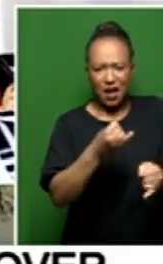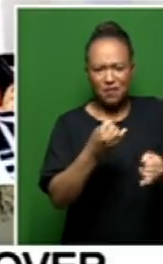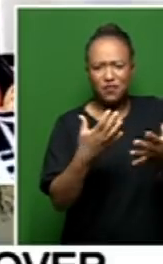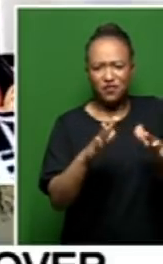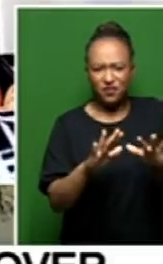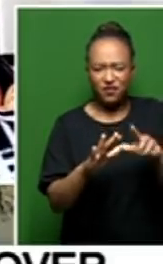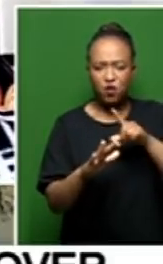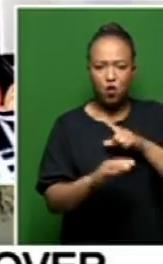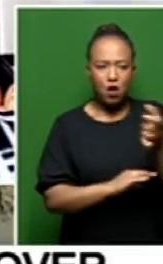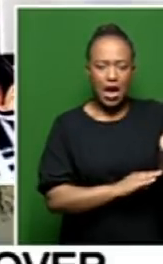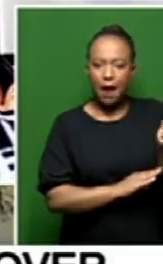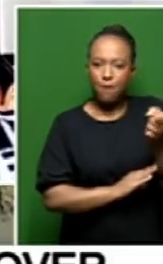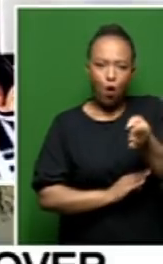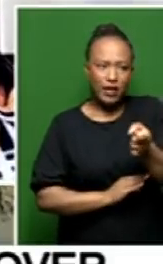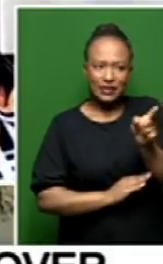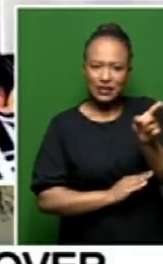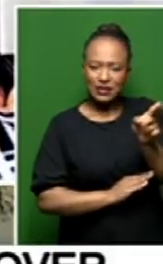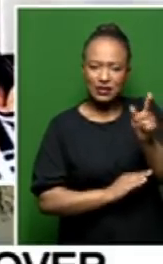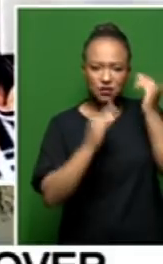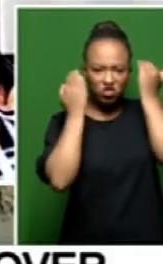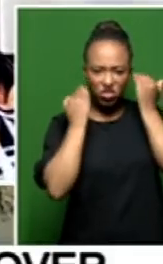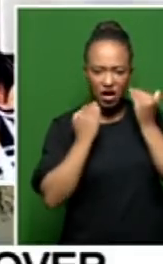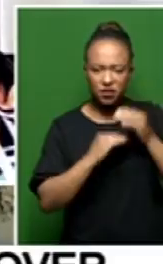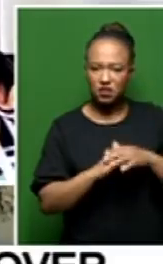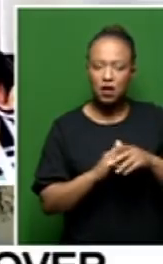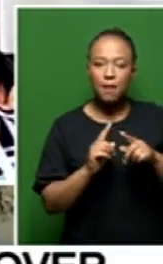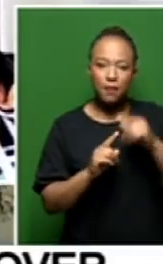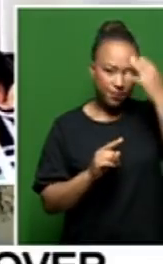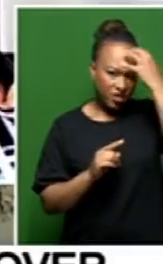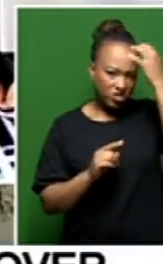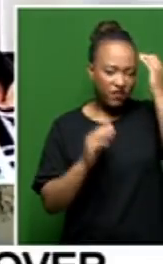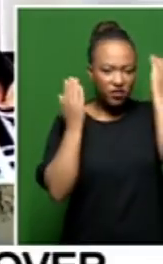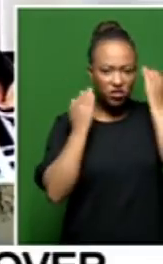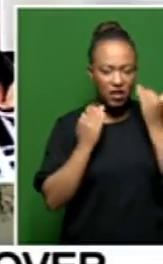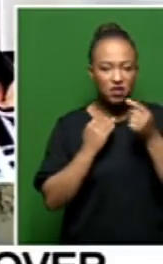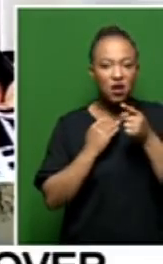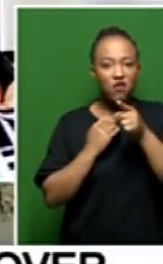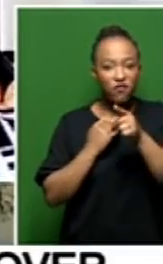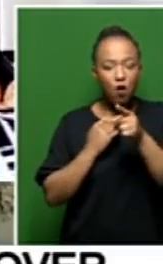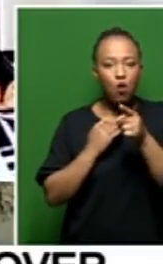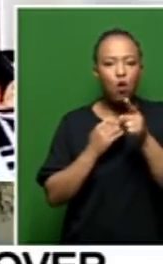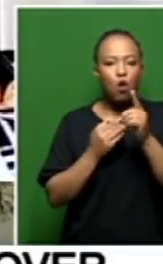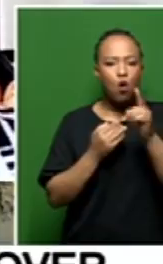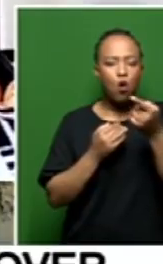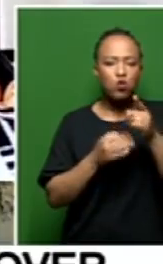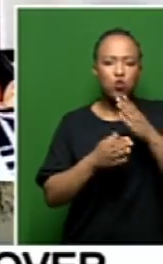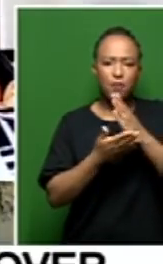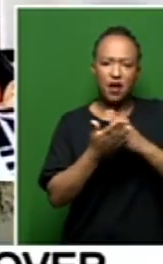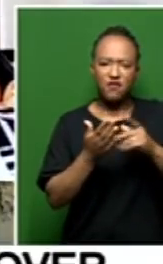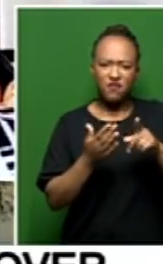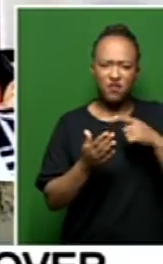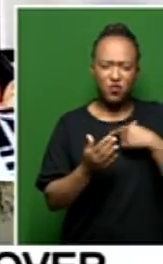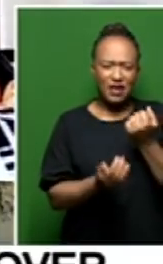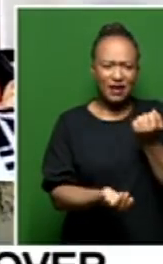not appoint the judge, but that it was done by the Chief Justice at your behest. Now, do you think that those